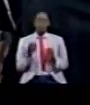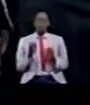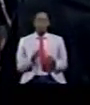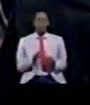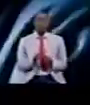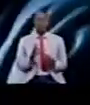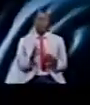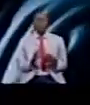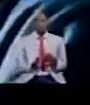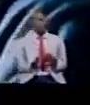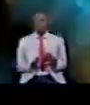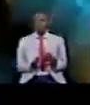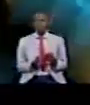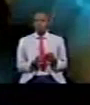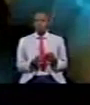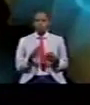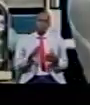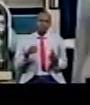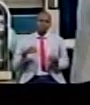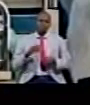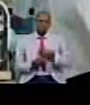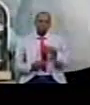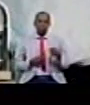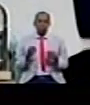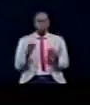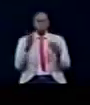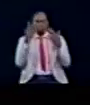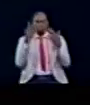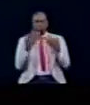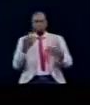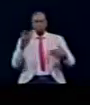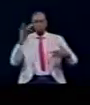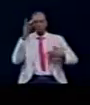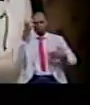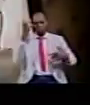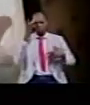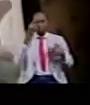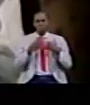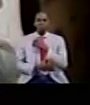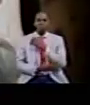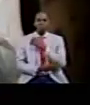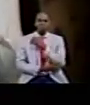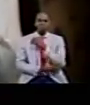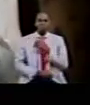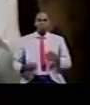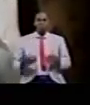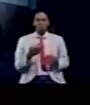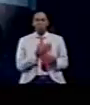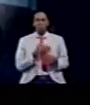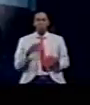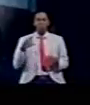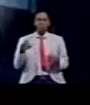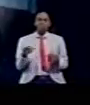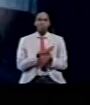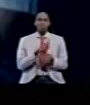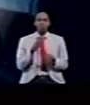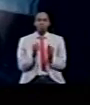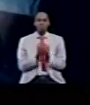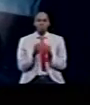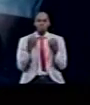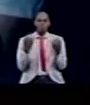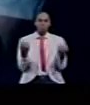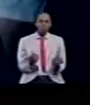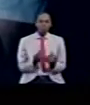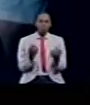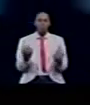our wives spiritual women in the name of Jesus, not carnal gossip women. Not carnal, licentious women,